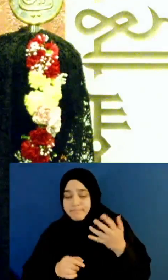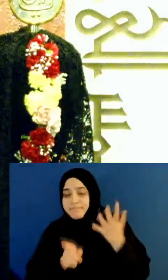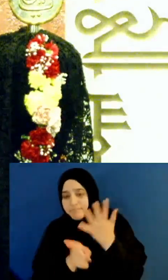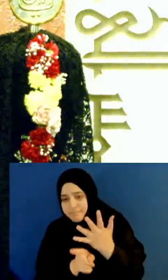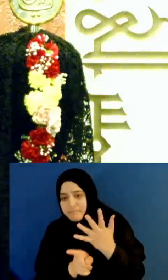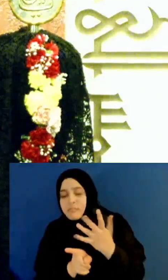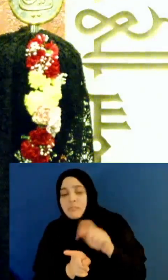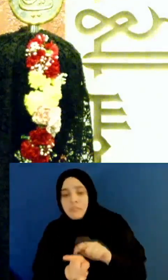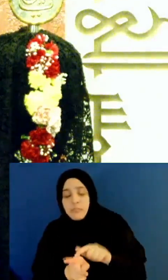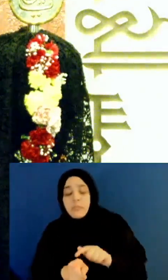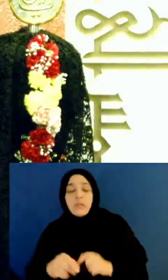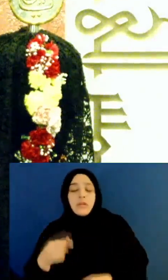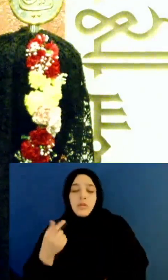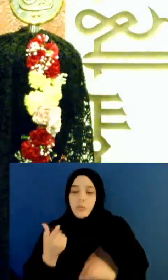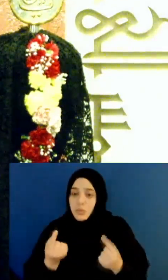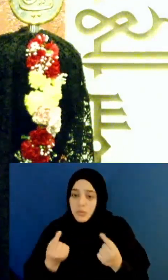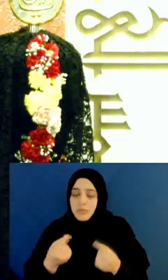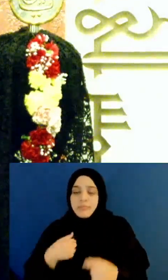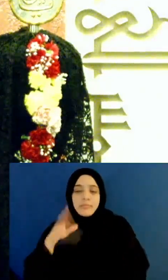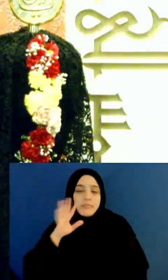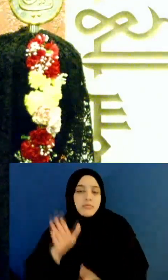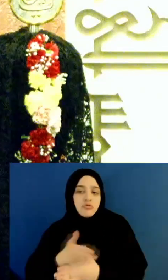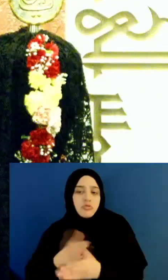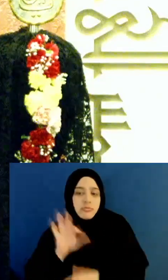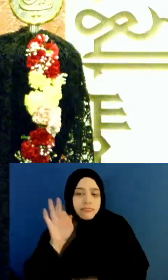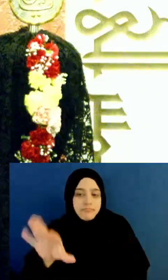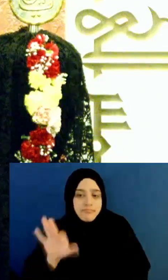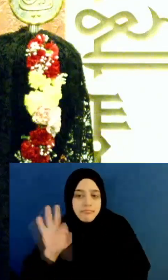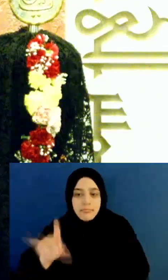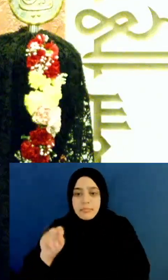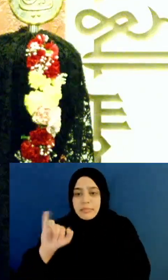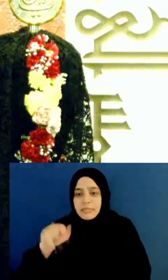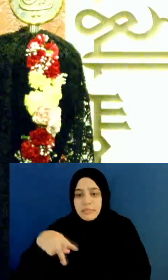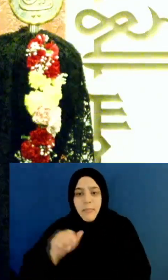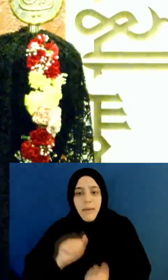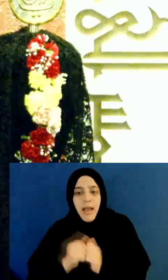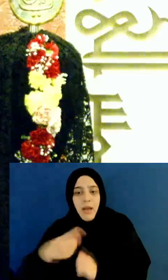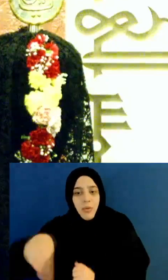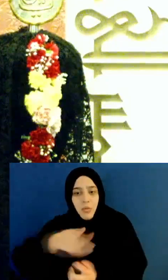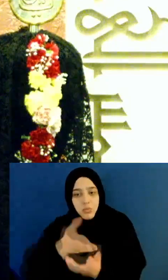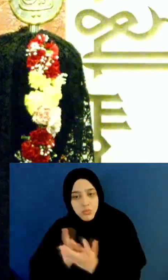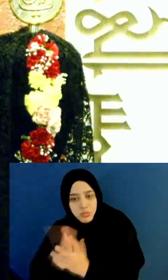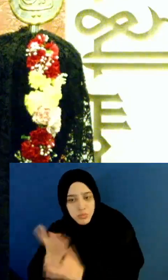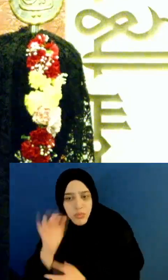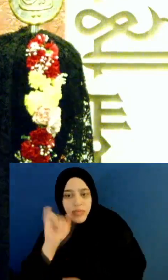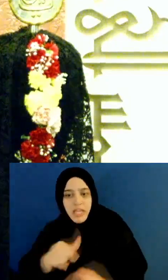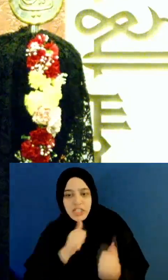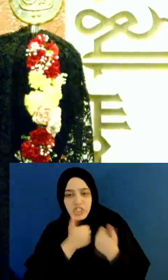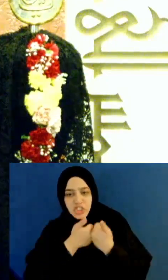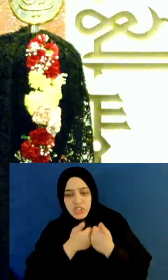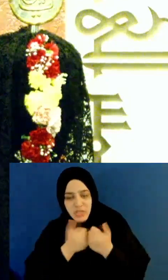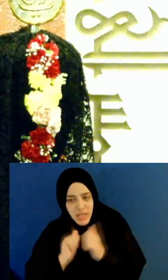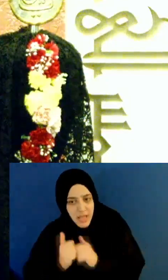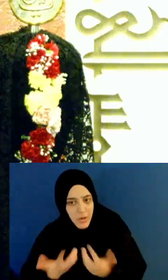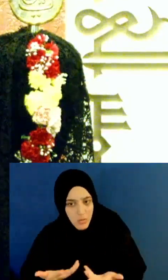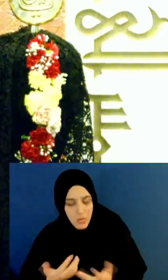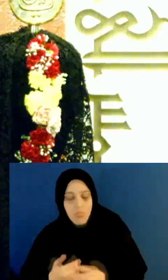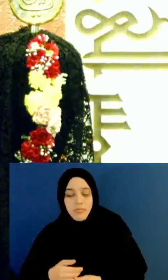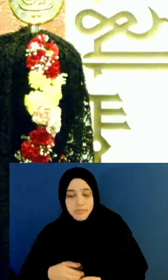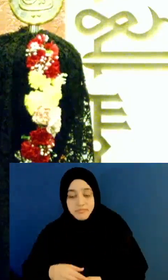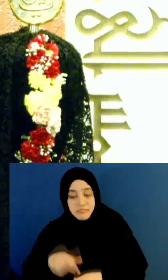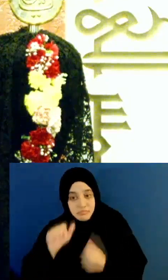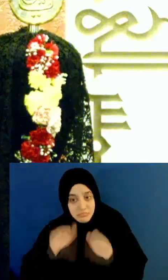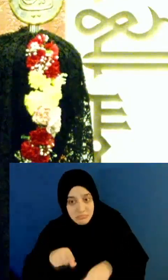tips on how to navigate through. As you go through these challenges, can I be proud of a Muslim